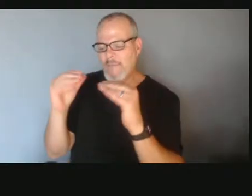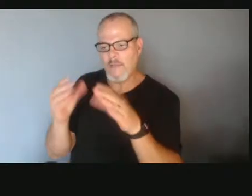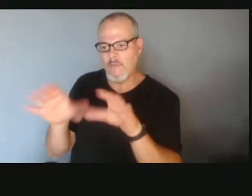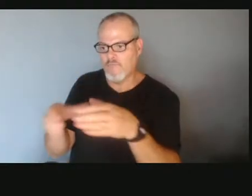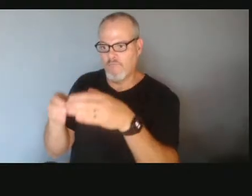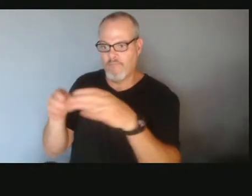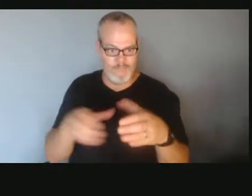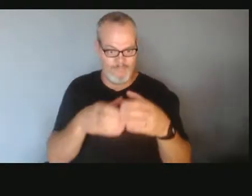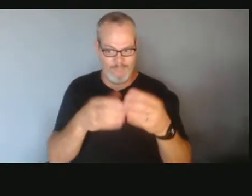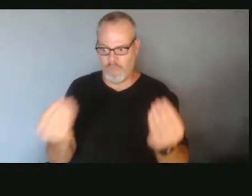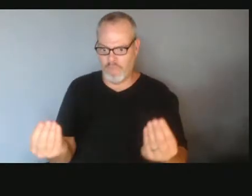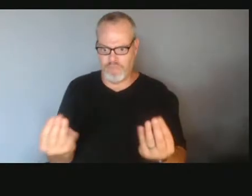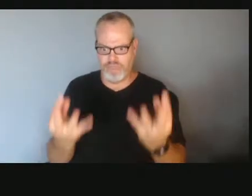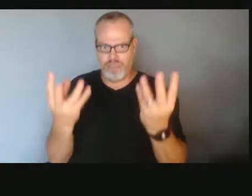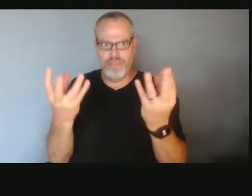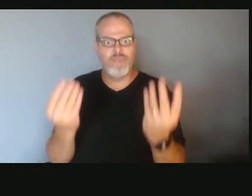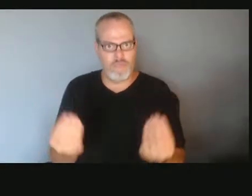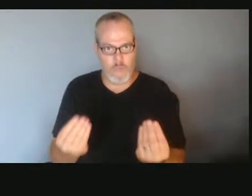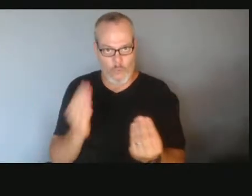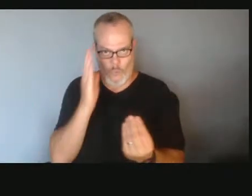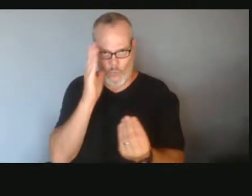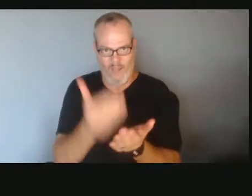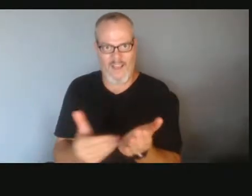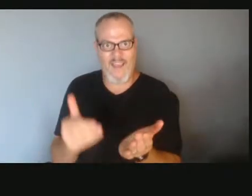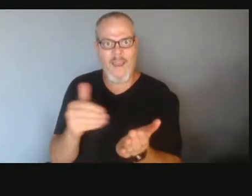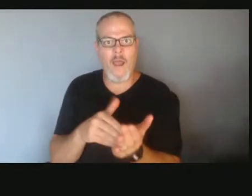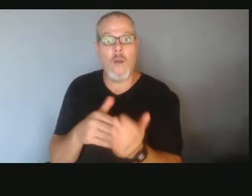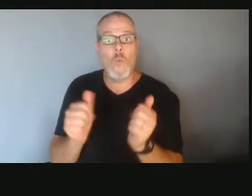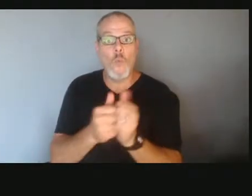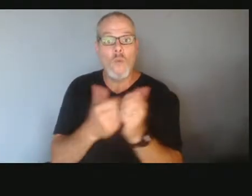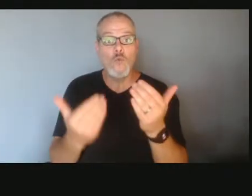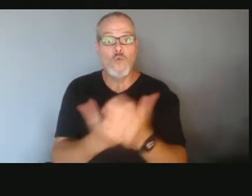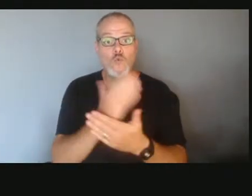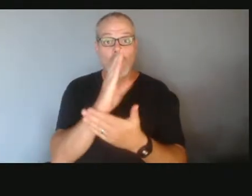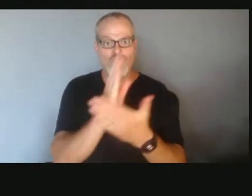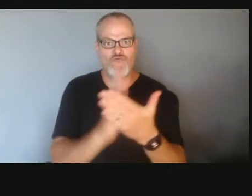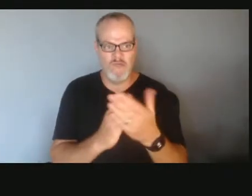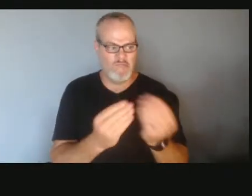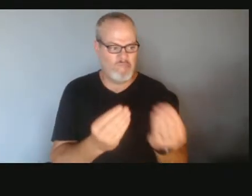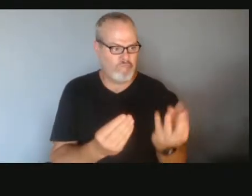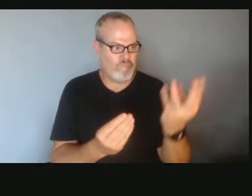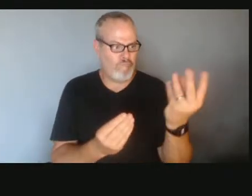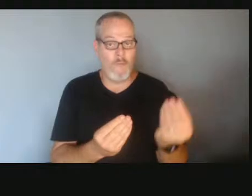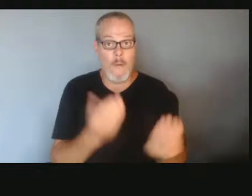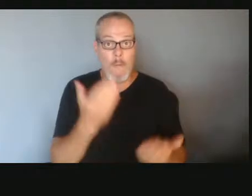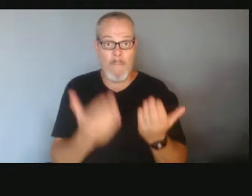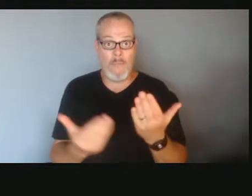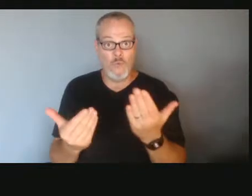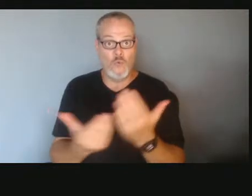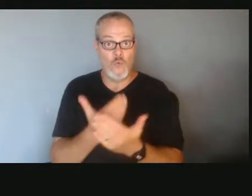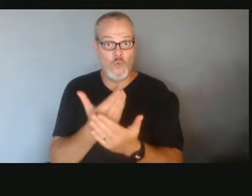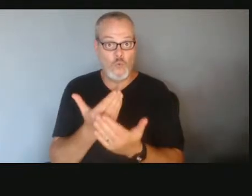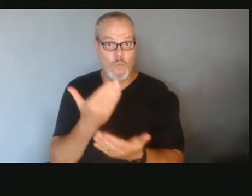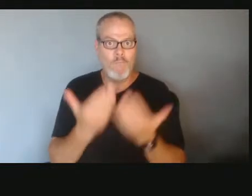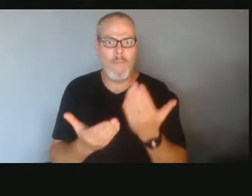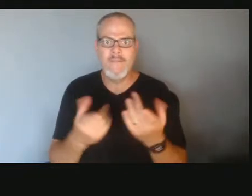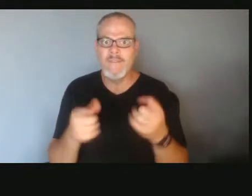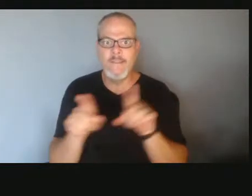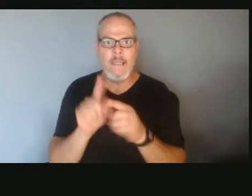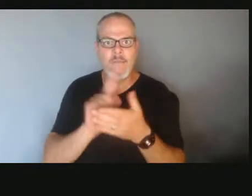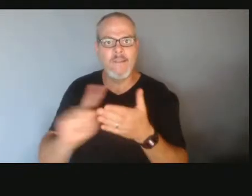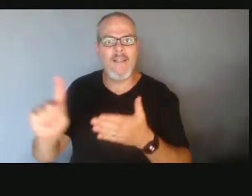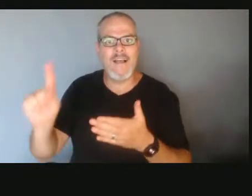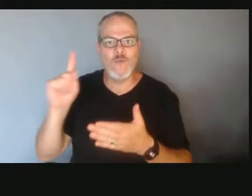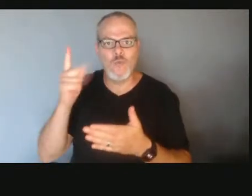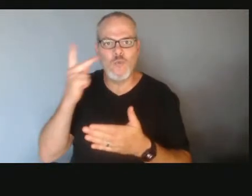but also we could have these new fissures near where we had them last week, or possibly shifting to the east where we're seeing this INSAR buildup